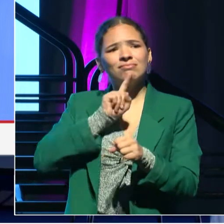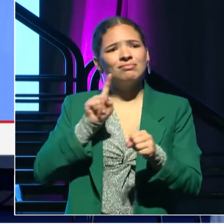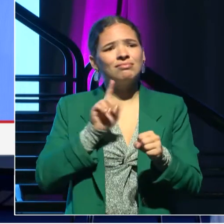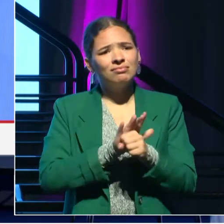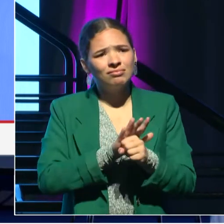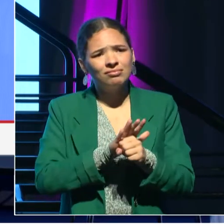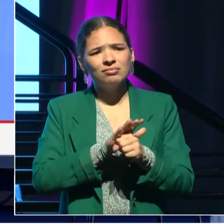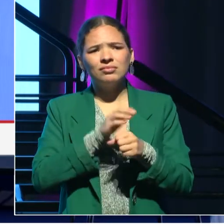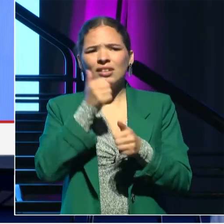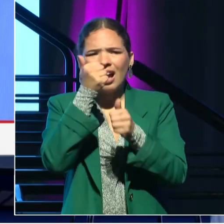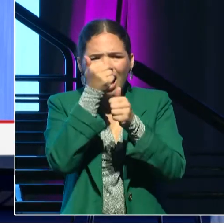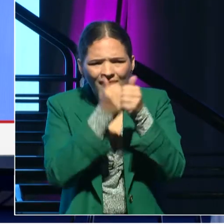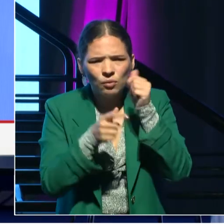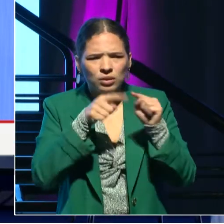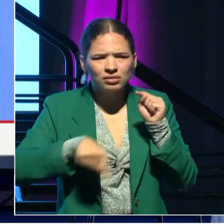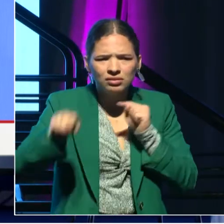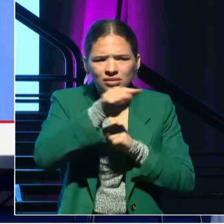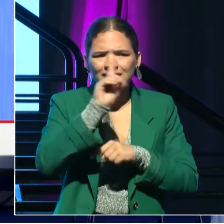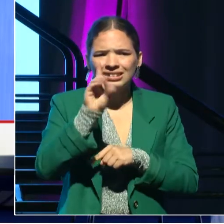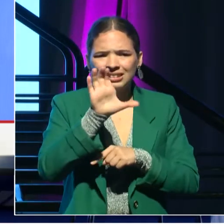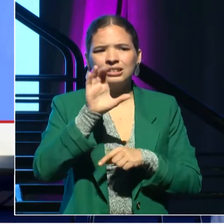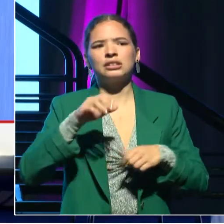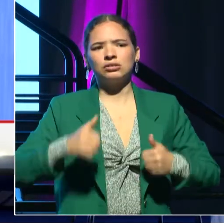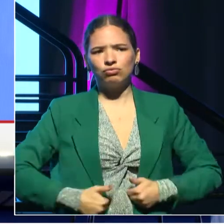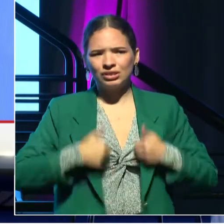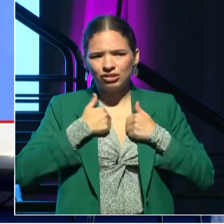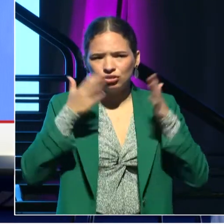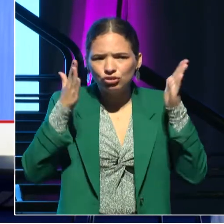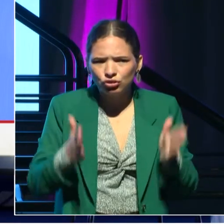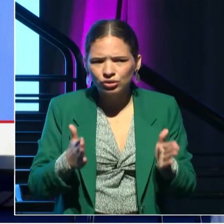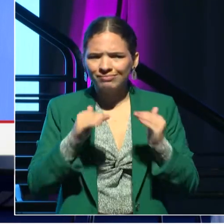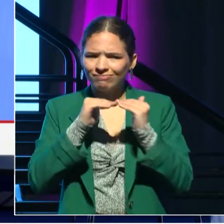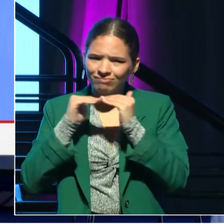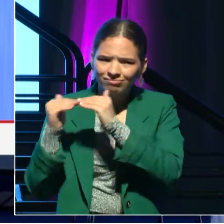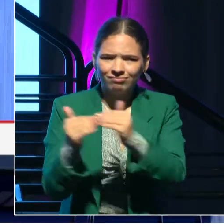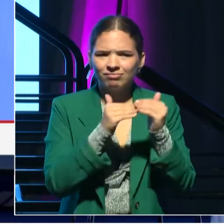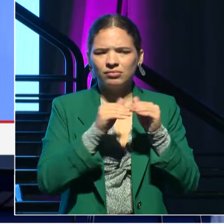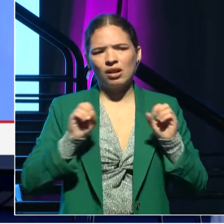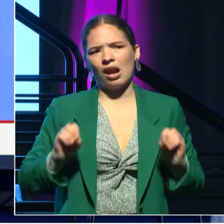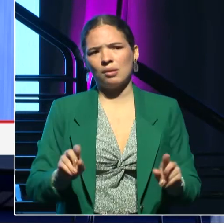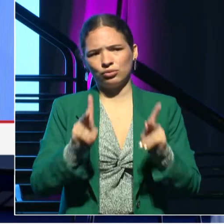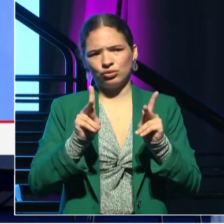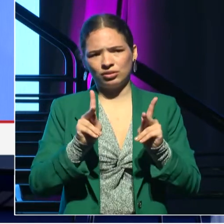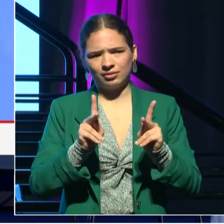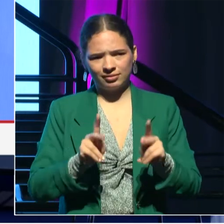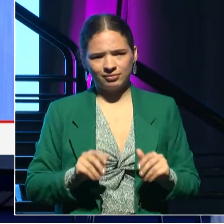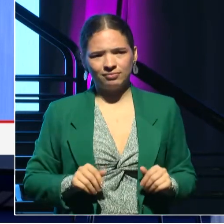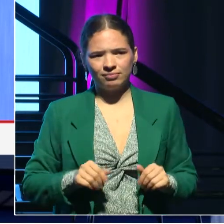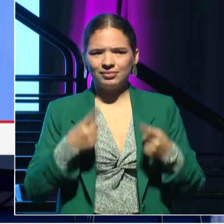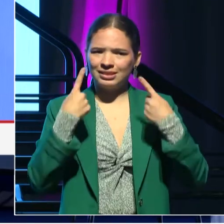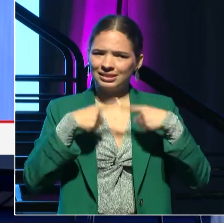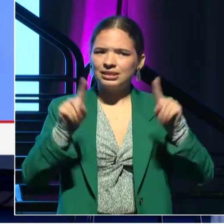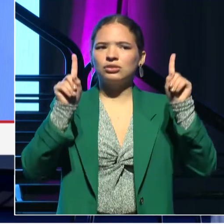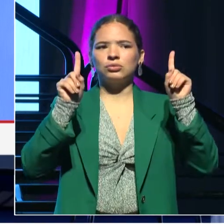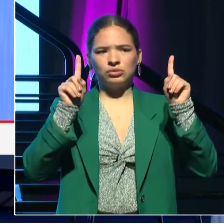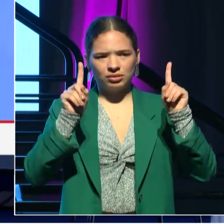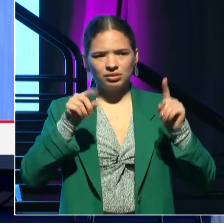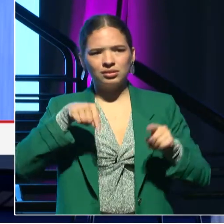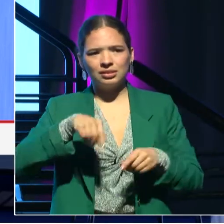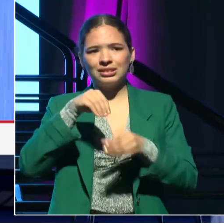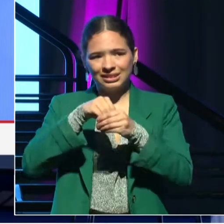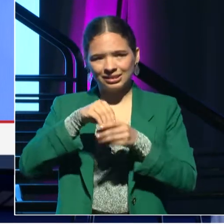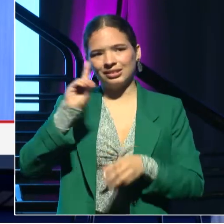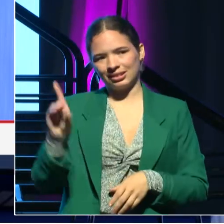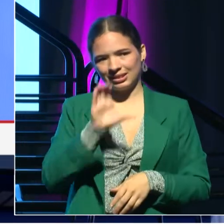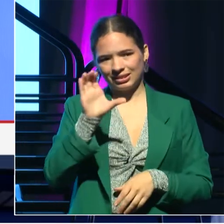Washingtonian gets a fair shot at a growing, prosperous Washington, D.C. Her administration